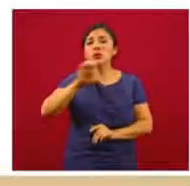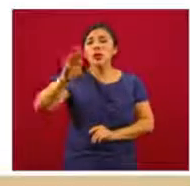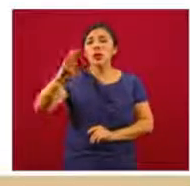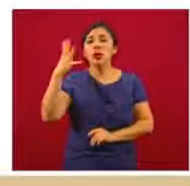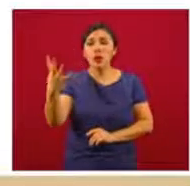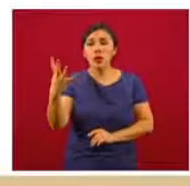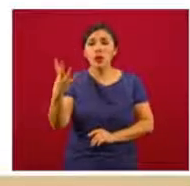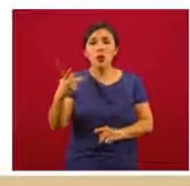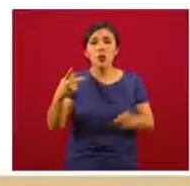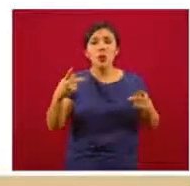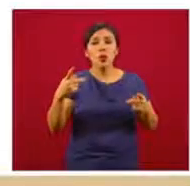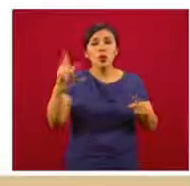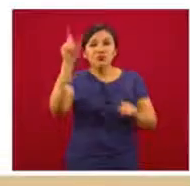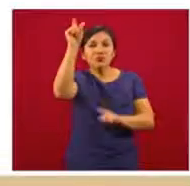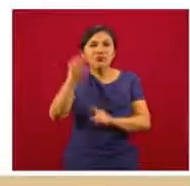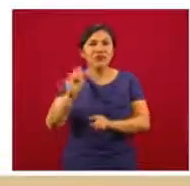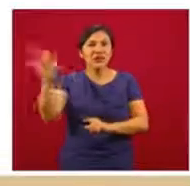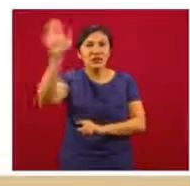that